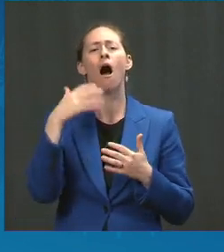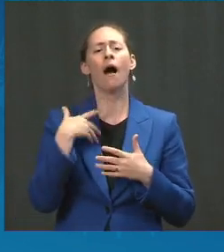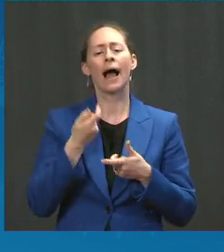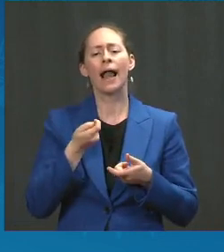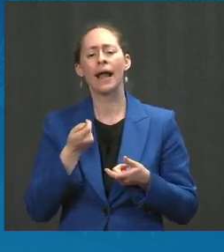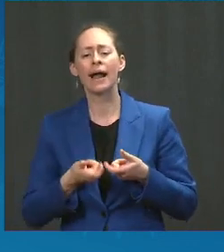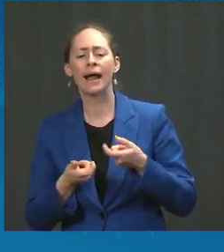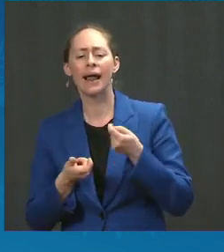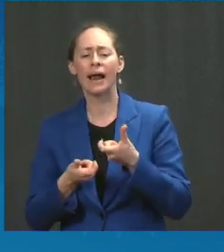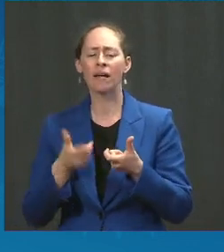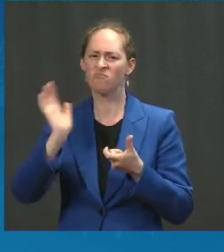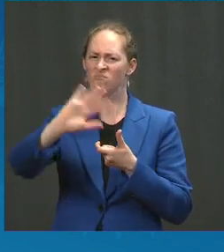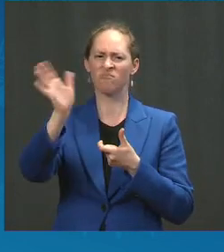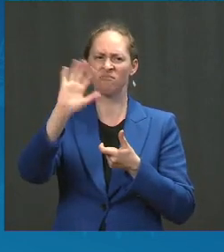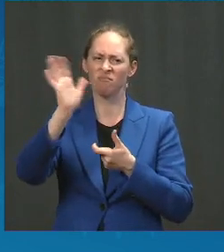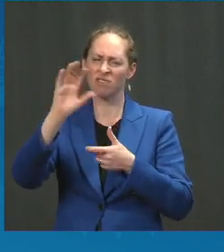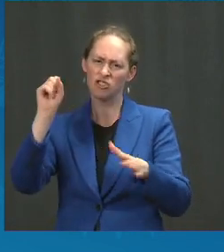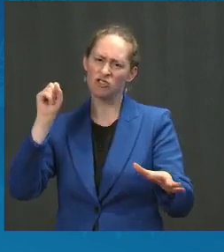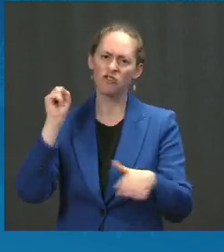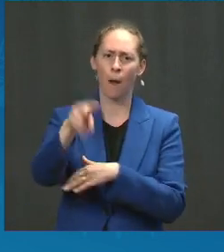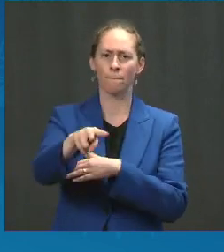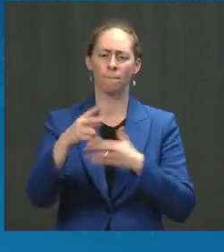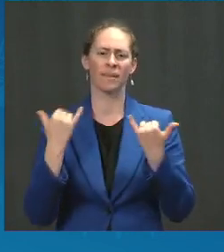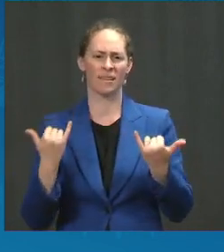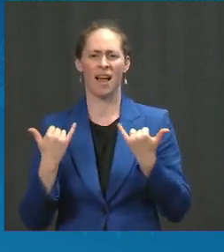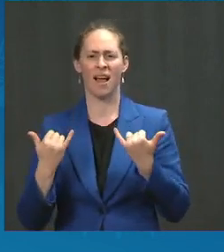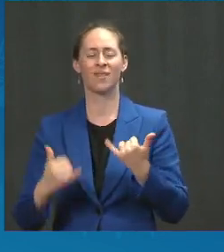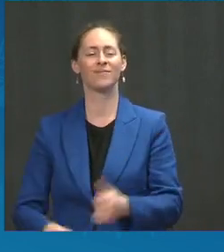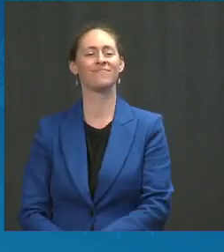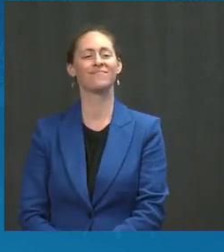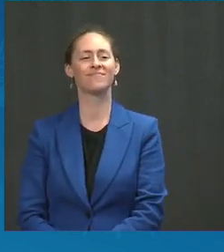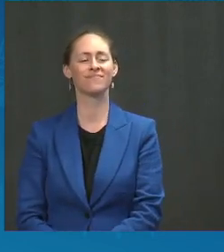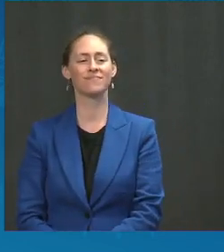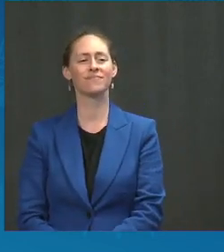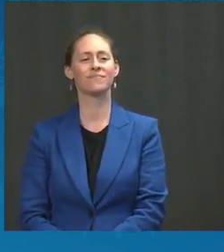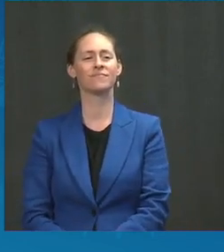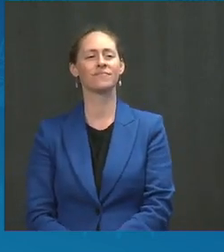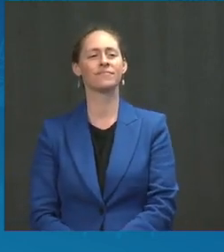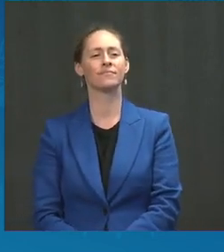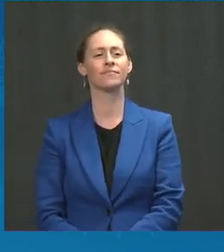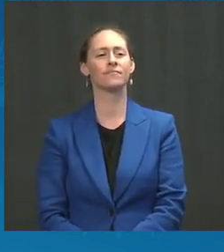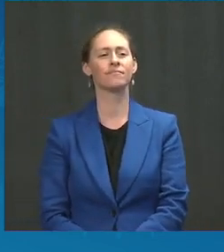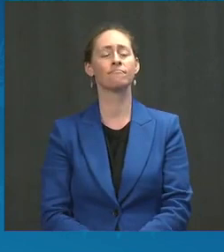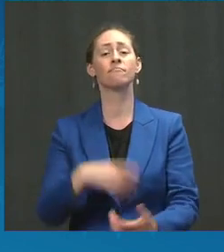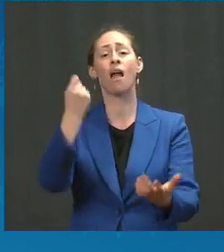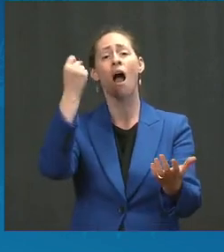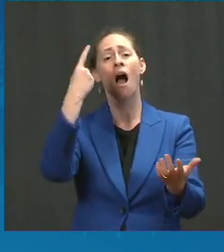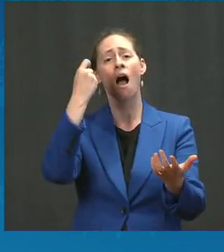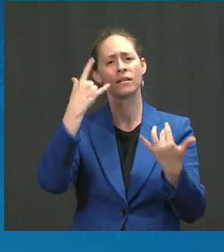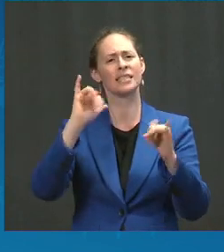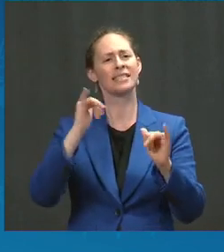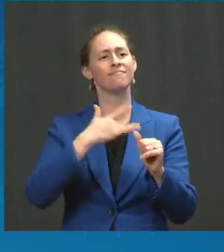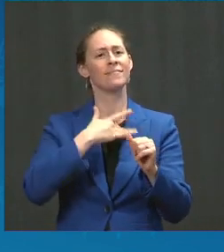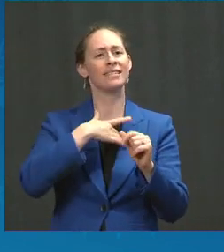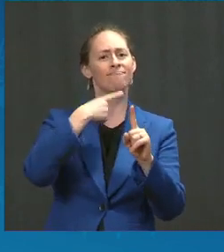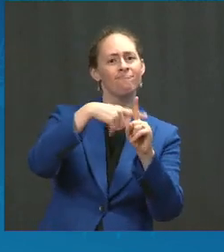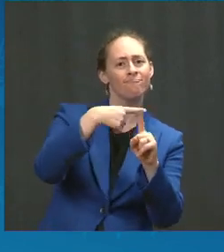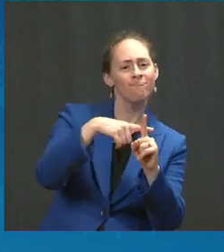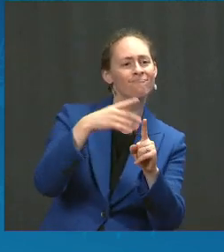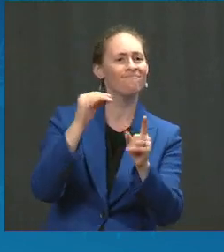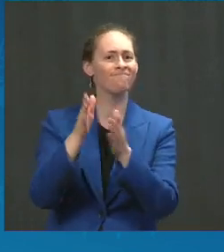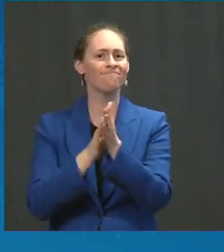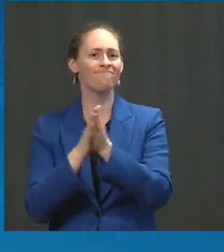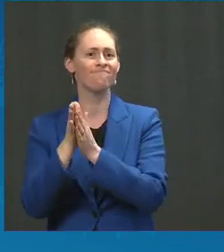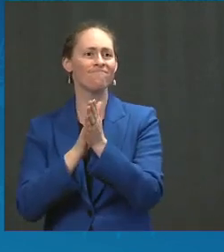And in that way, then, with that sense of optimism, but also ambition, I think we have an opportunity to shape